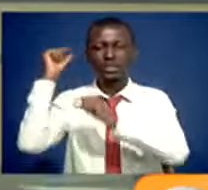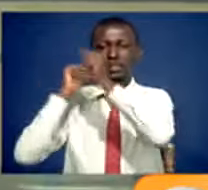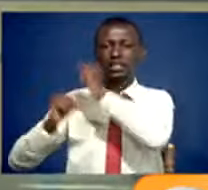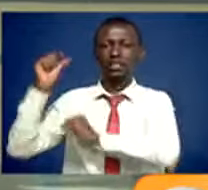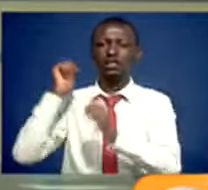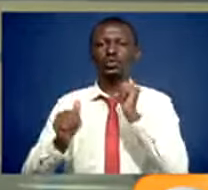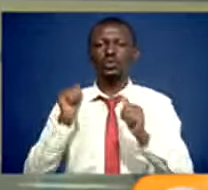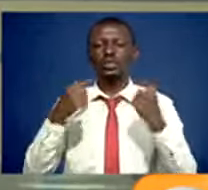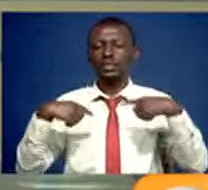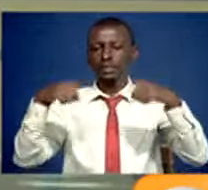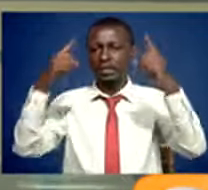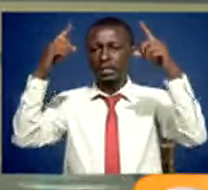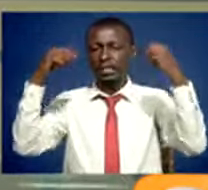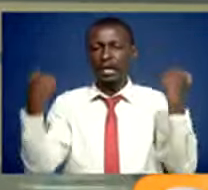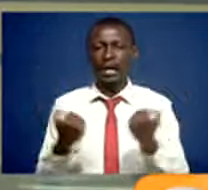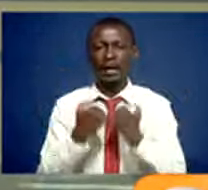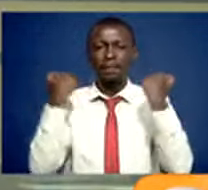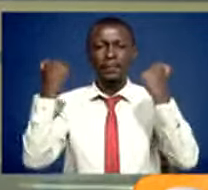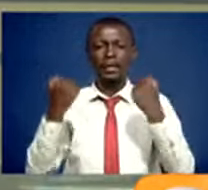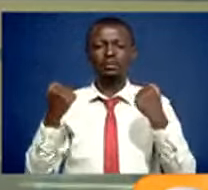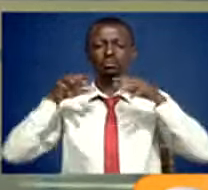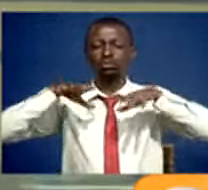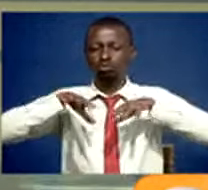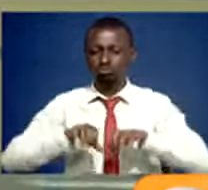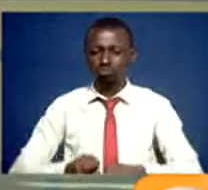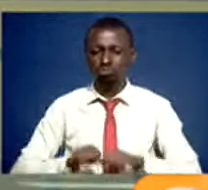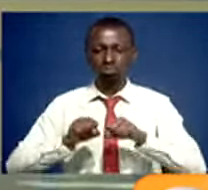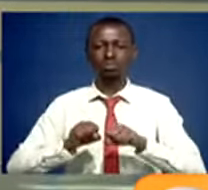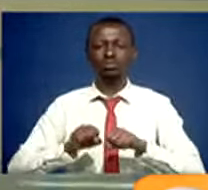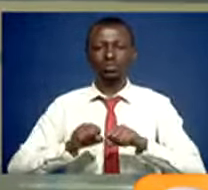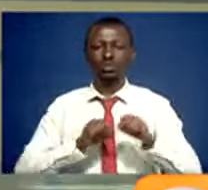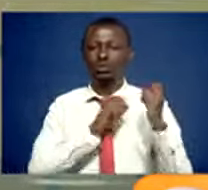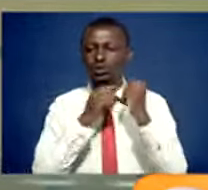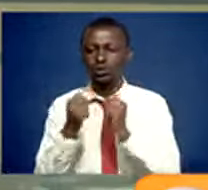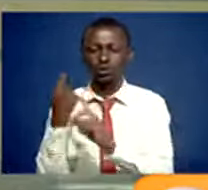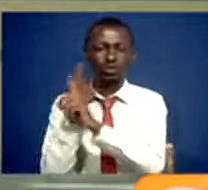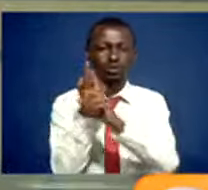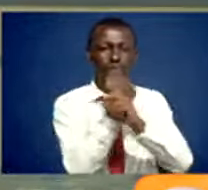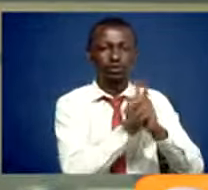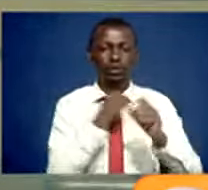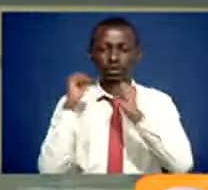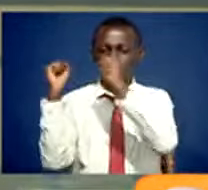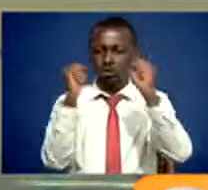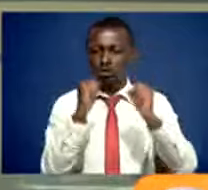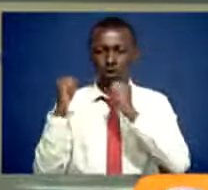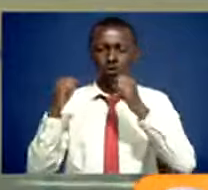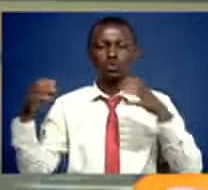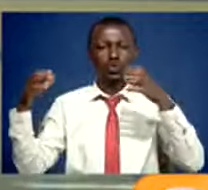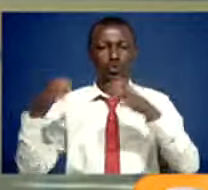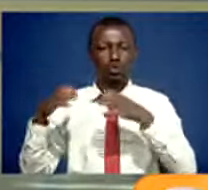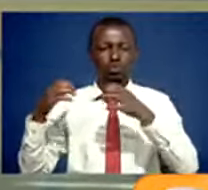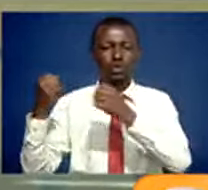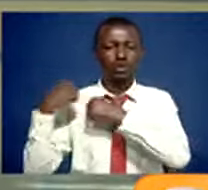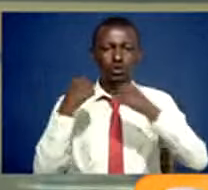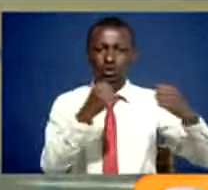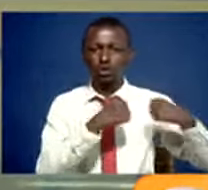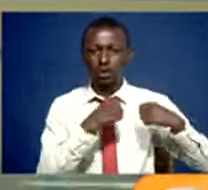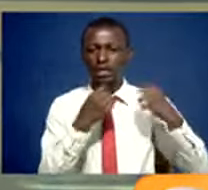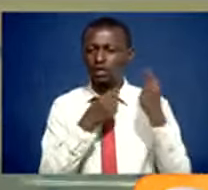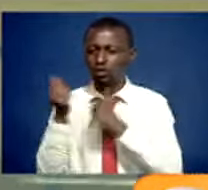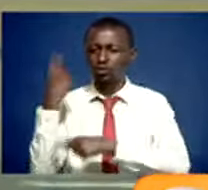generations which bravely took on mighty empires and they won.